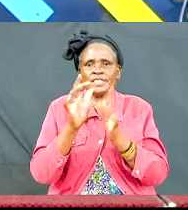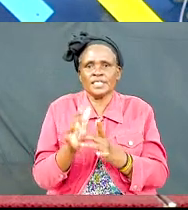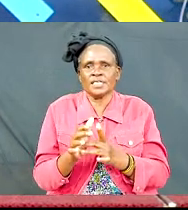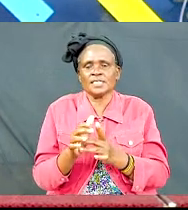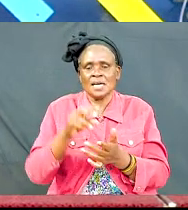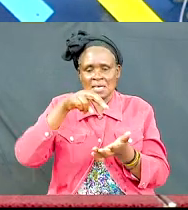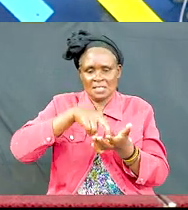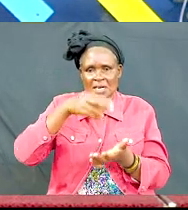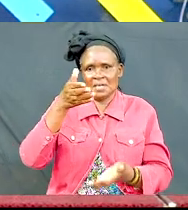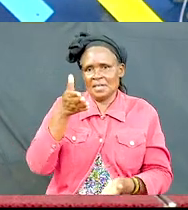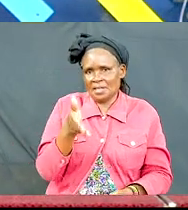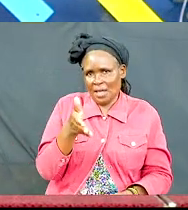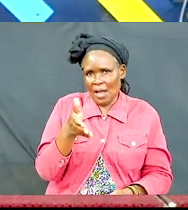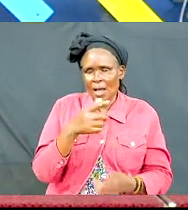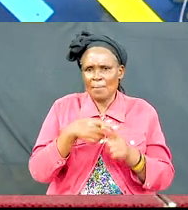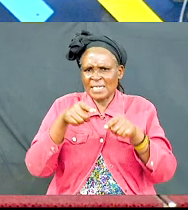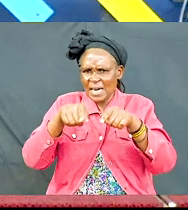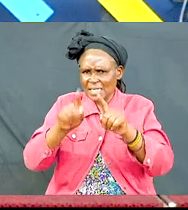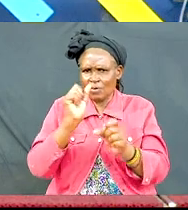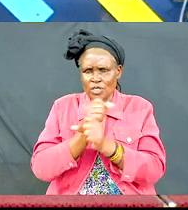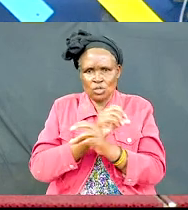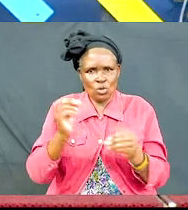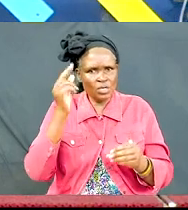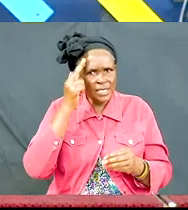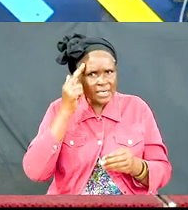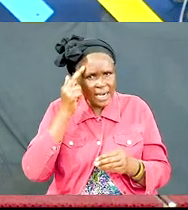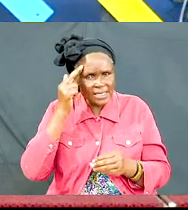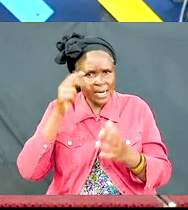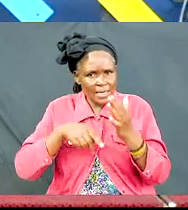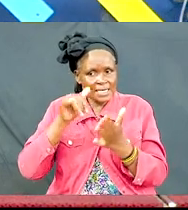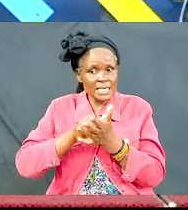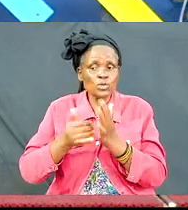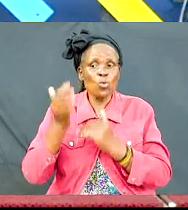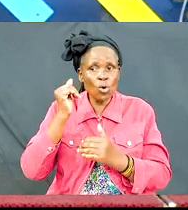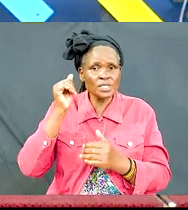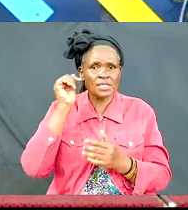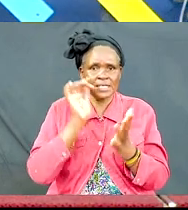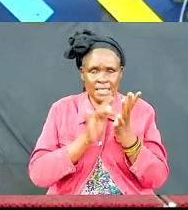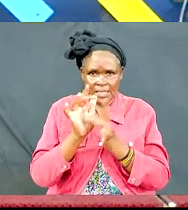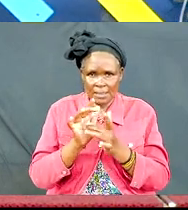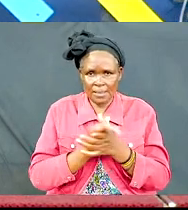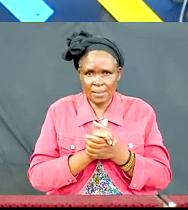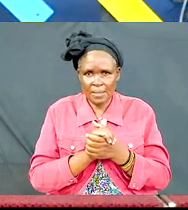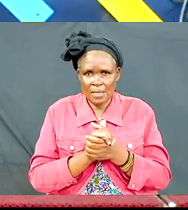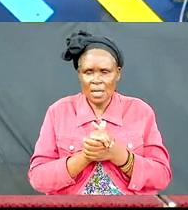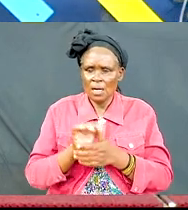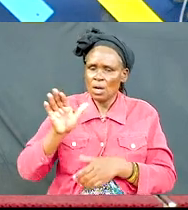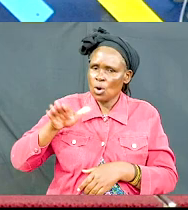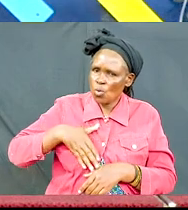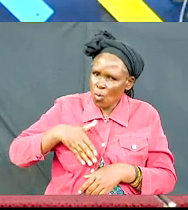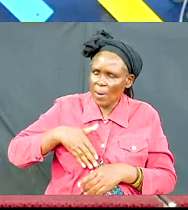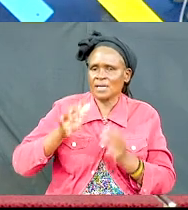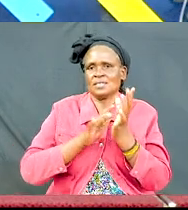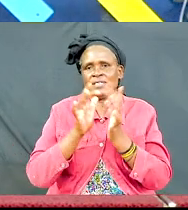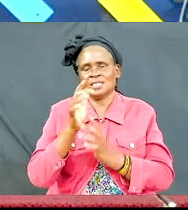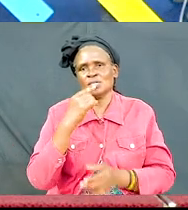standing there. But she did not realize that it was Jesus. Woman, Jesus